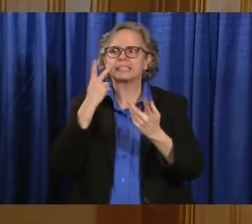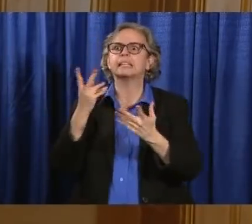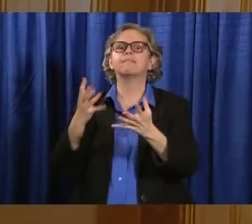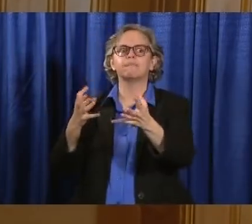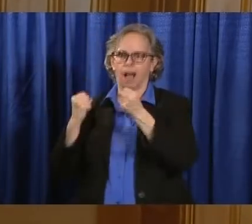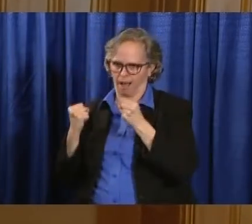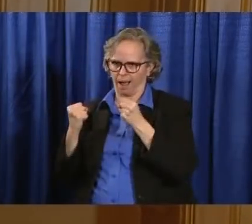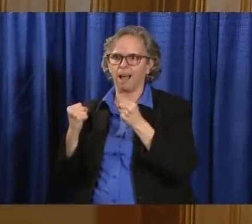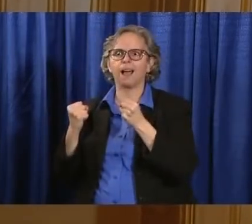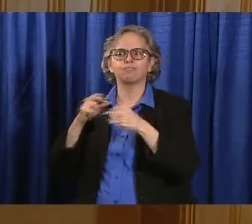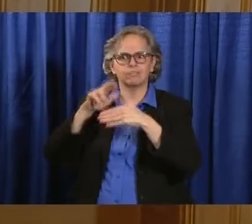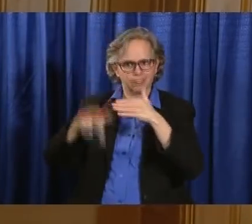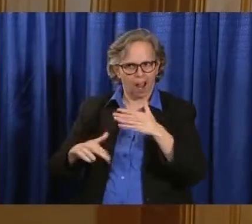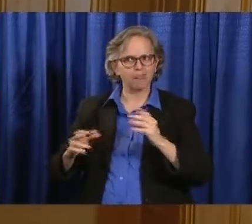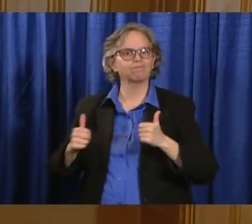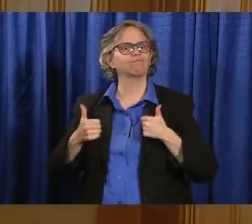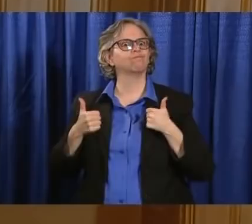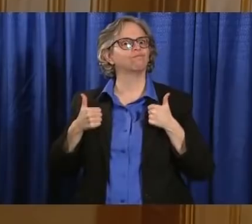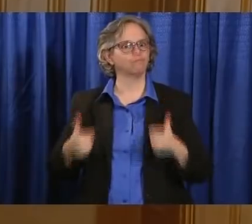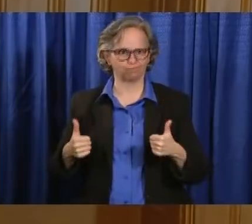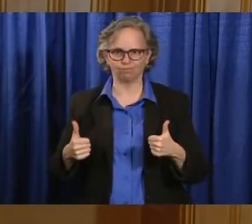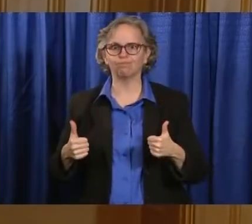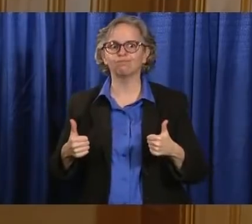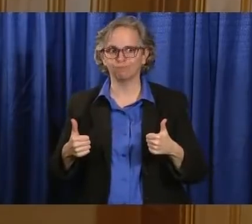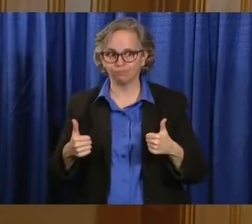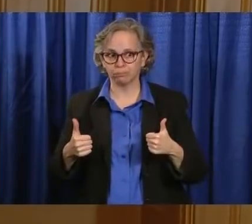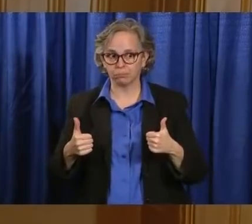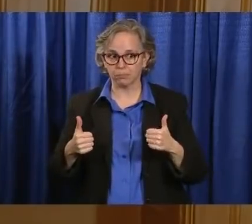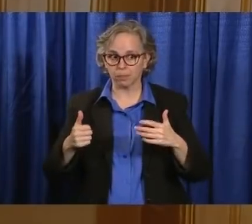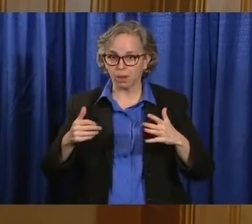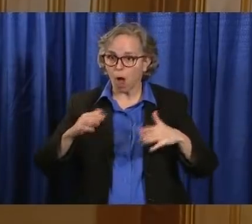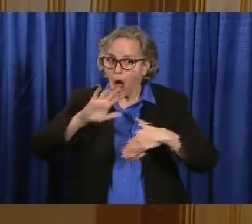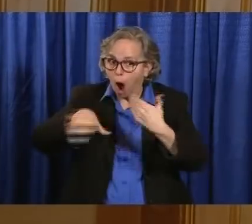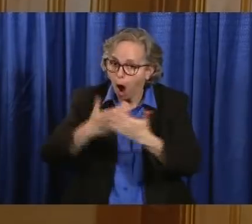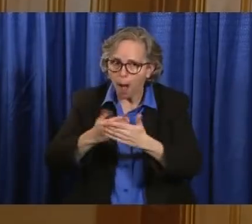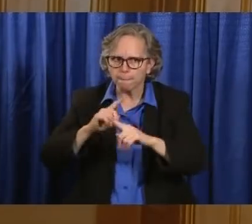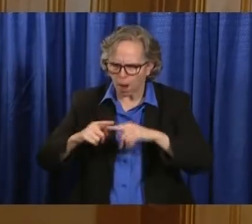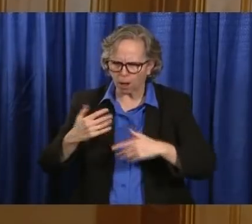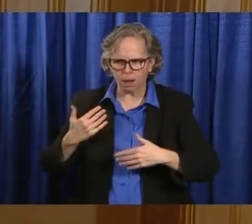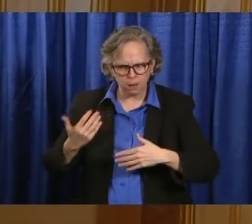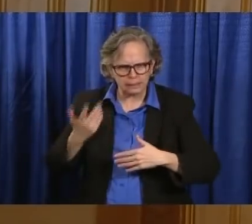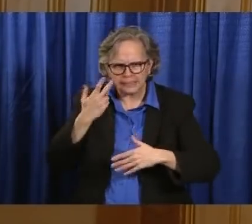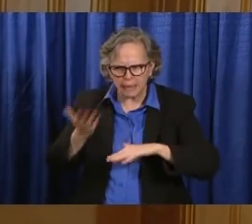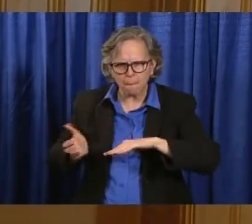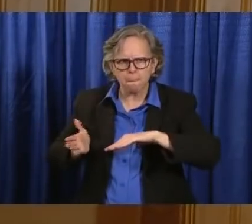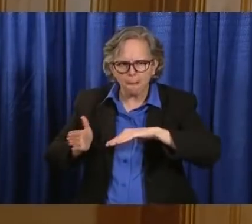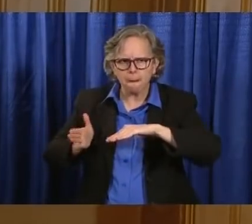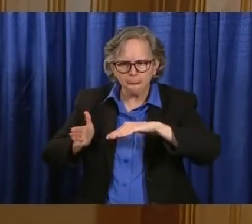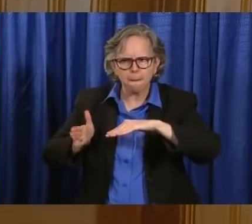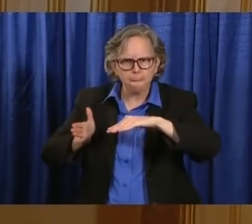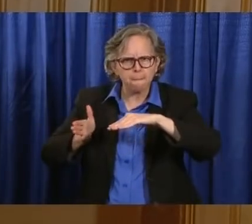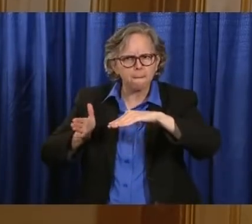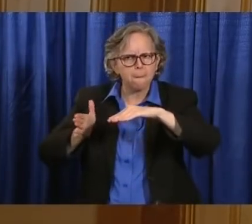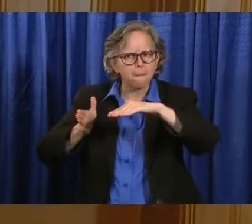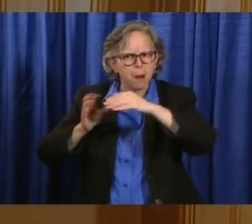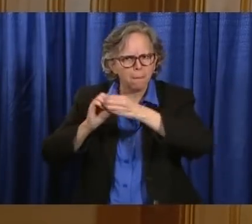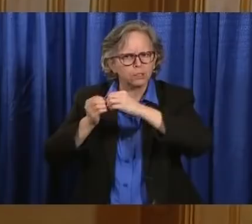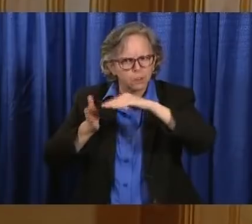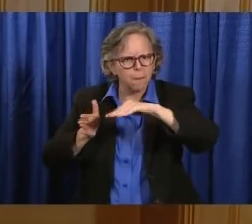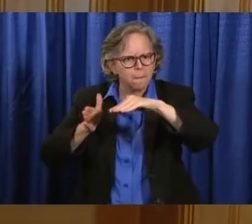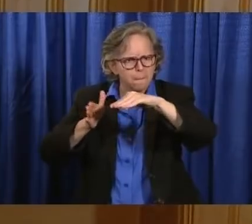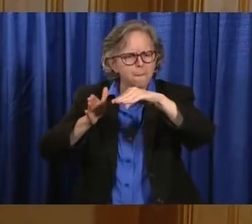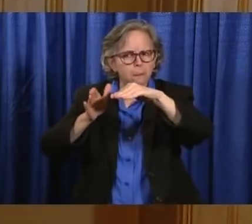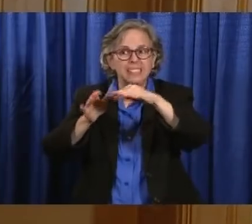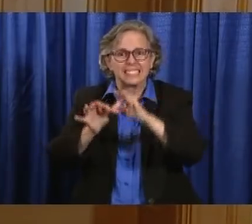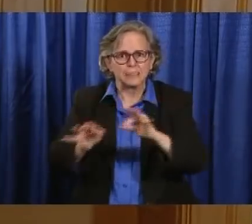completely, but it's certainly moving very quickly in that direction. We thank them for that because this is important for patients. It's important for all of us that we